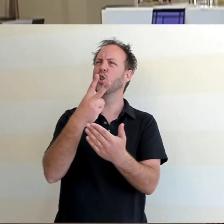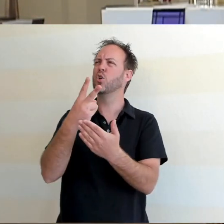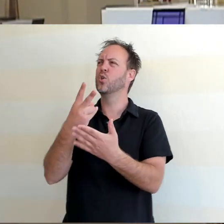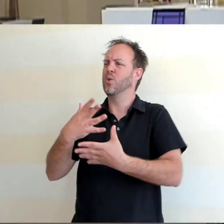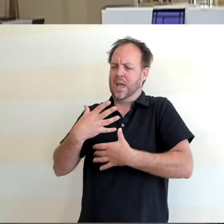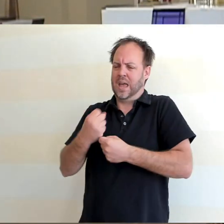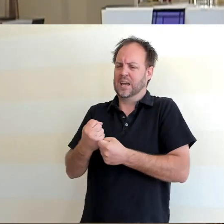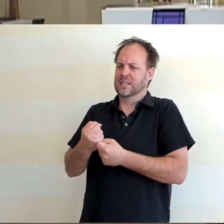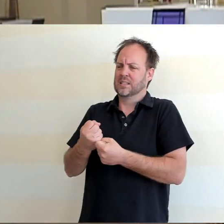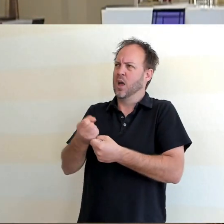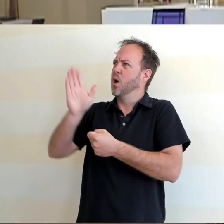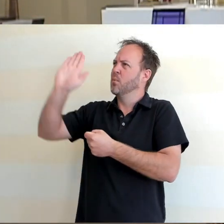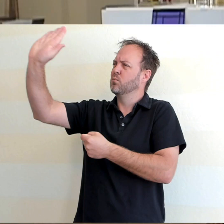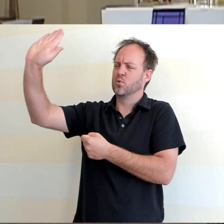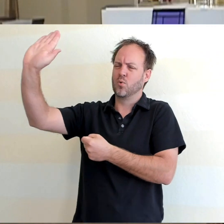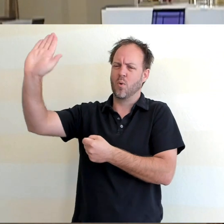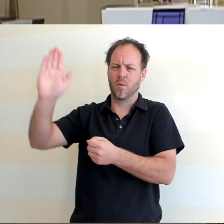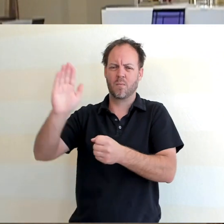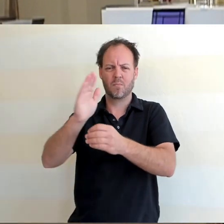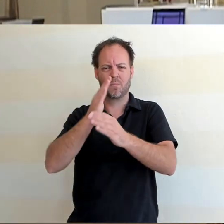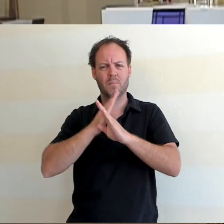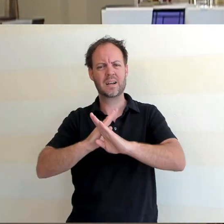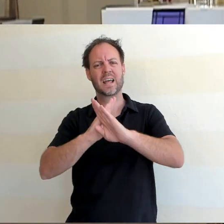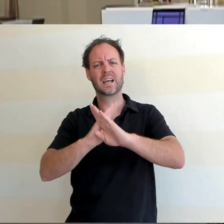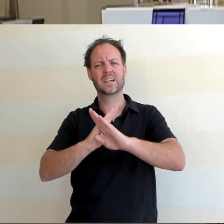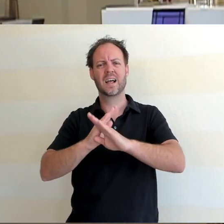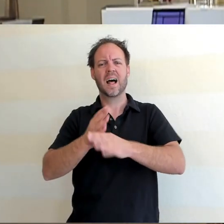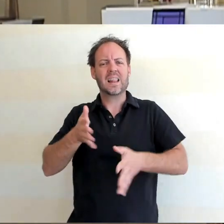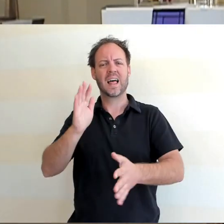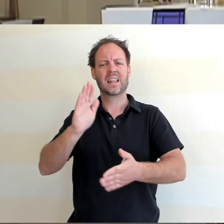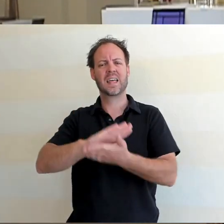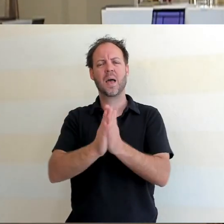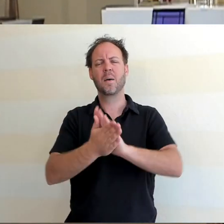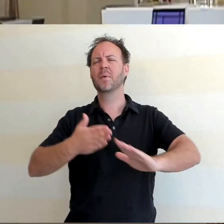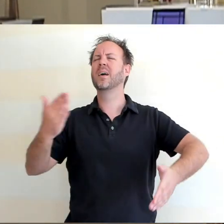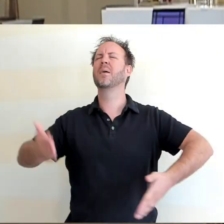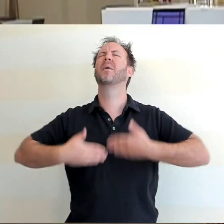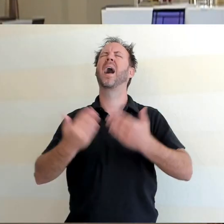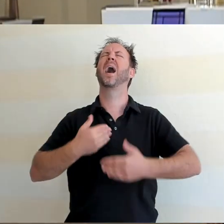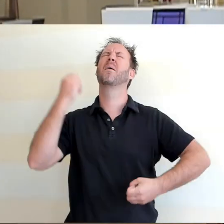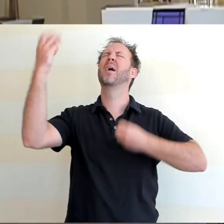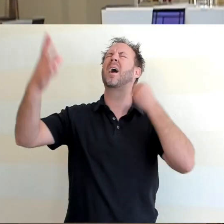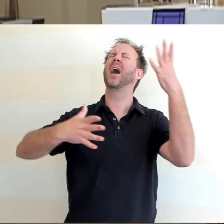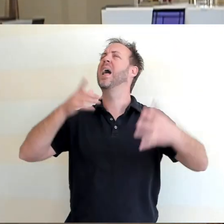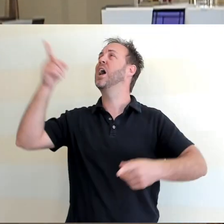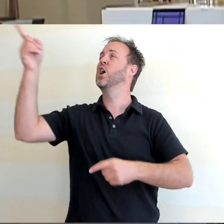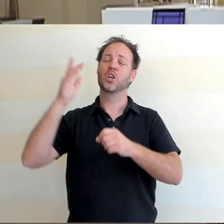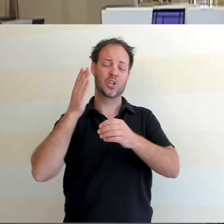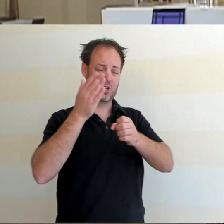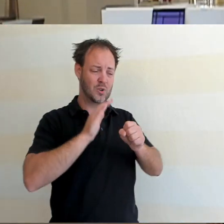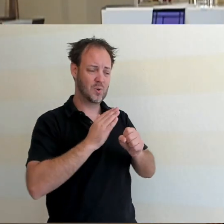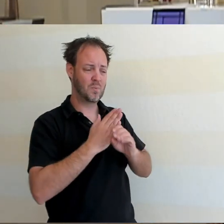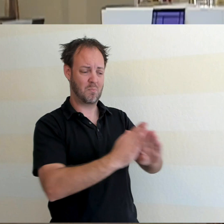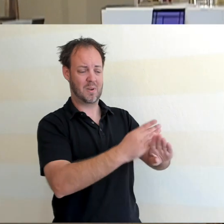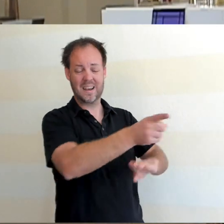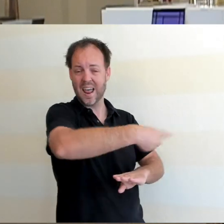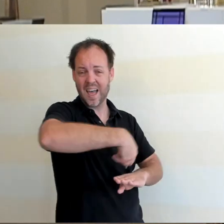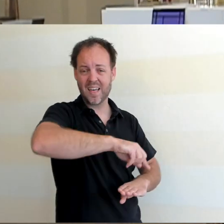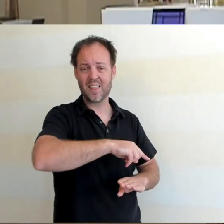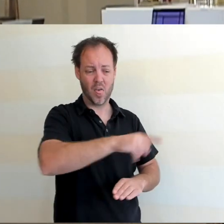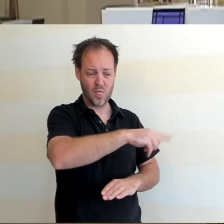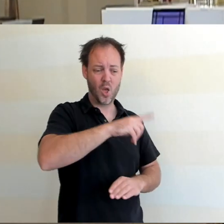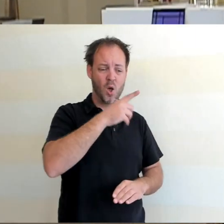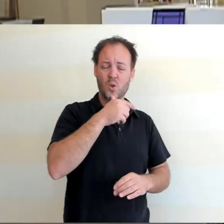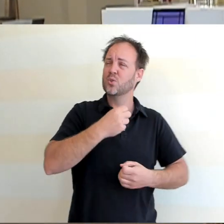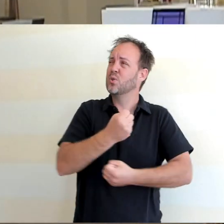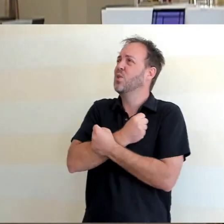glad. Let them ever sing for joy. Spread your protection over them, that those who love your name